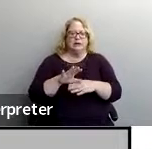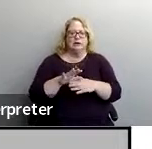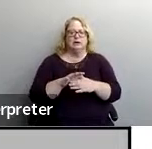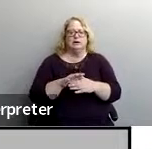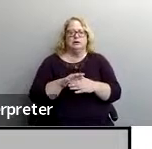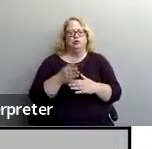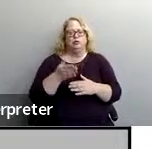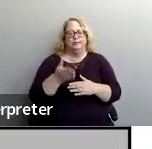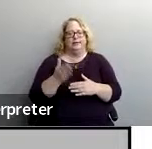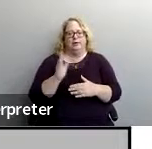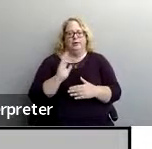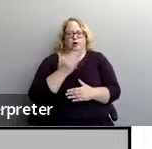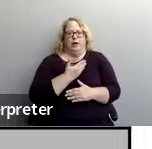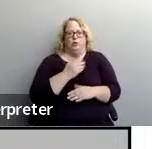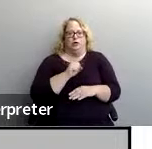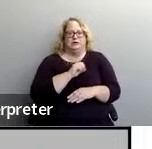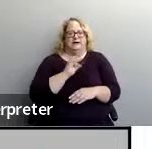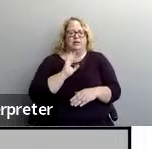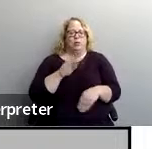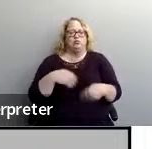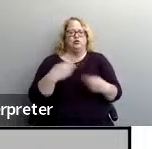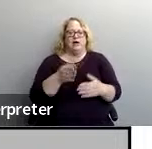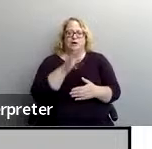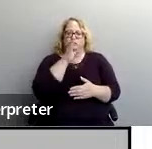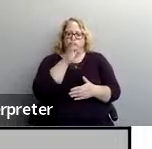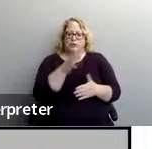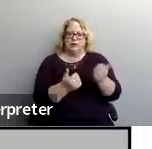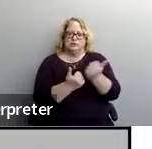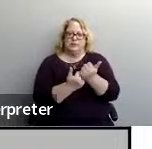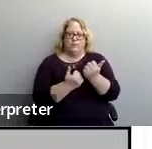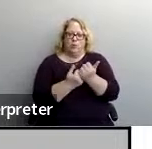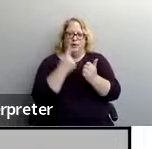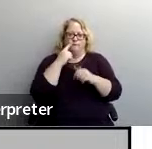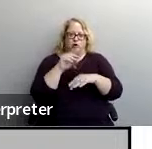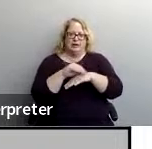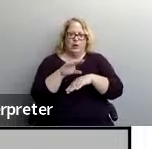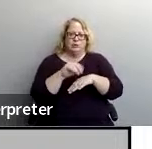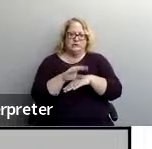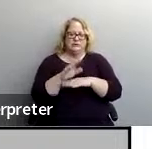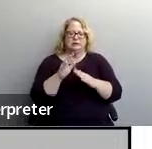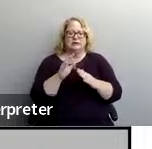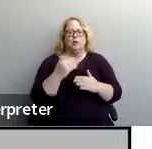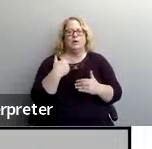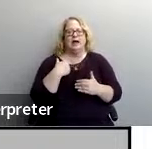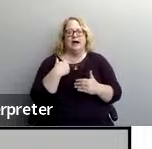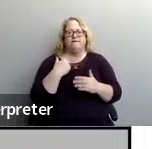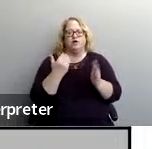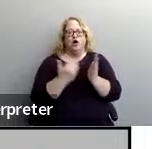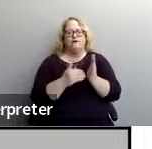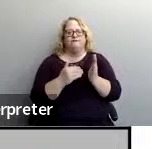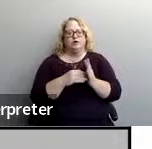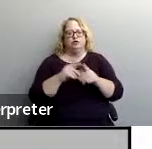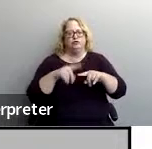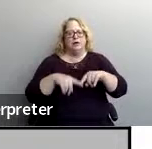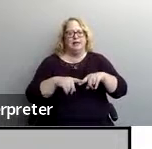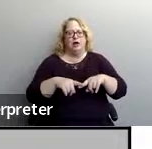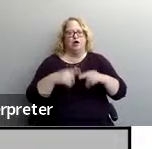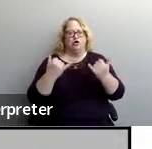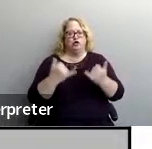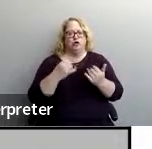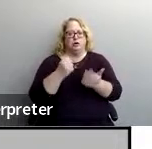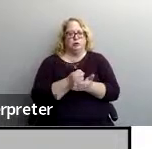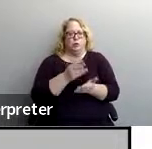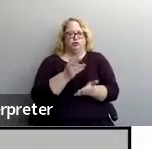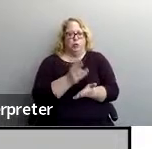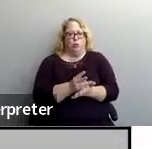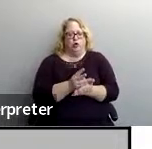on our staff. They will provide direct support in terms of counseling. We have often relied on current social